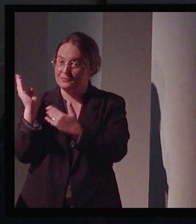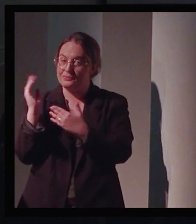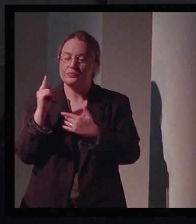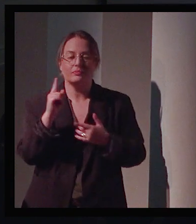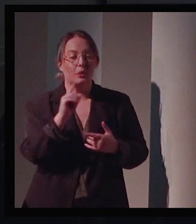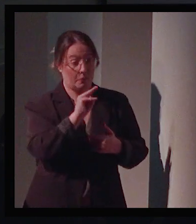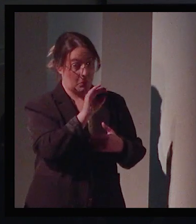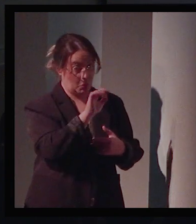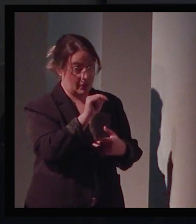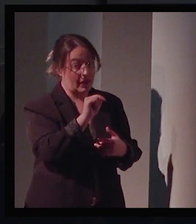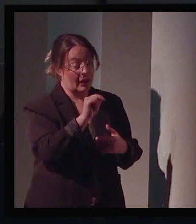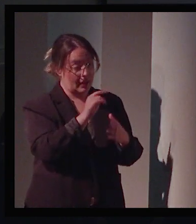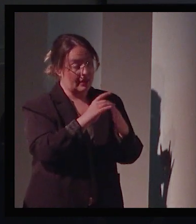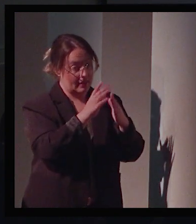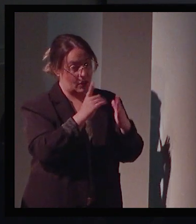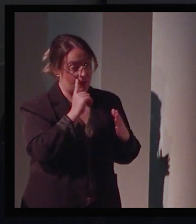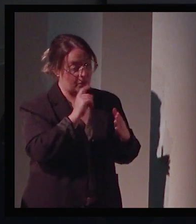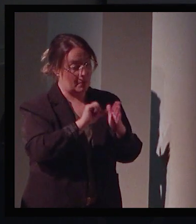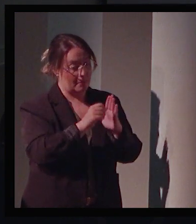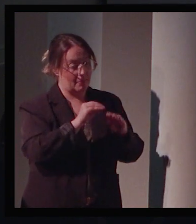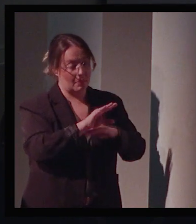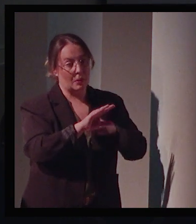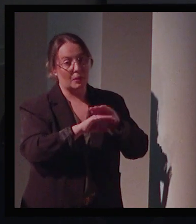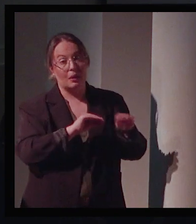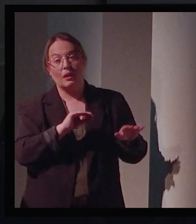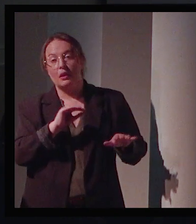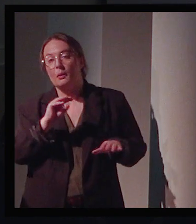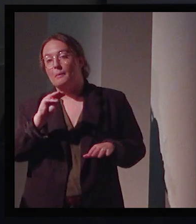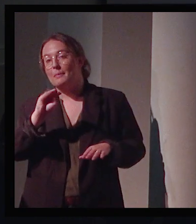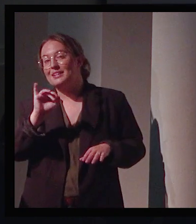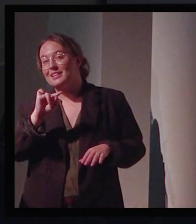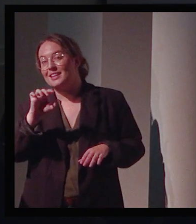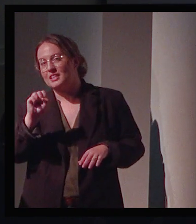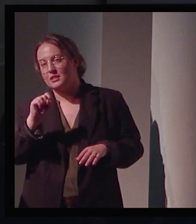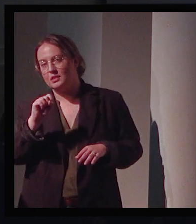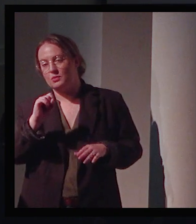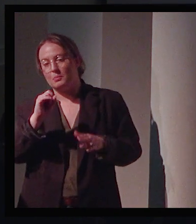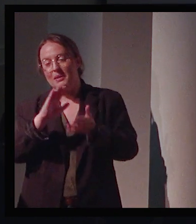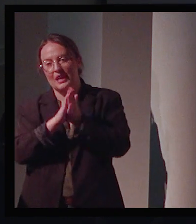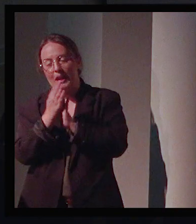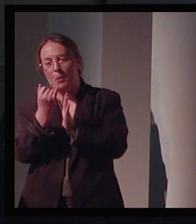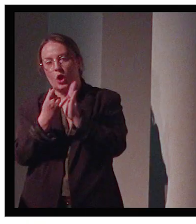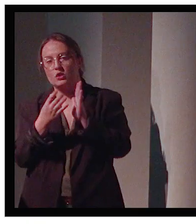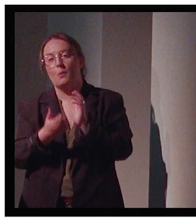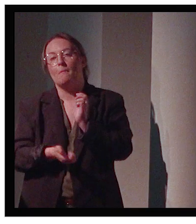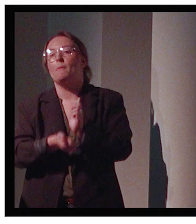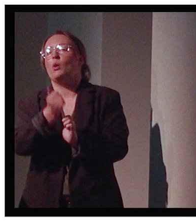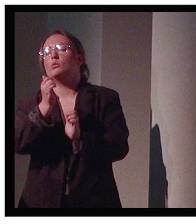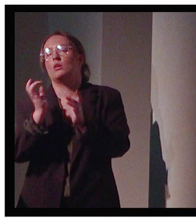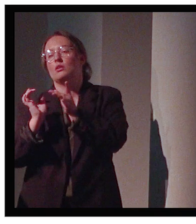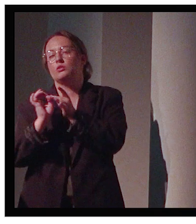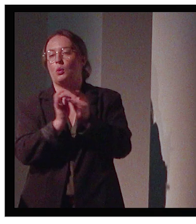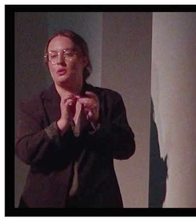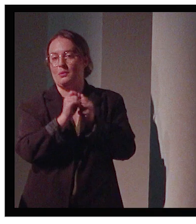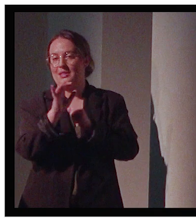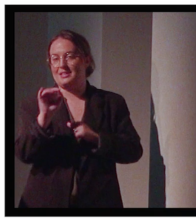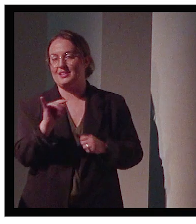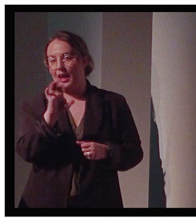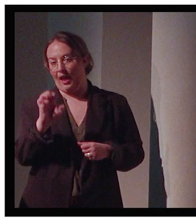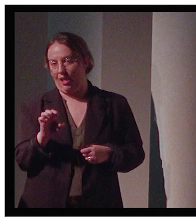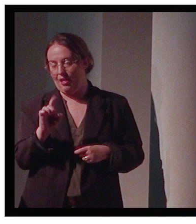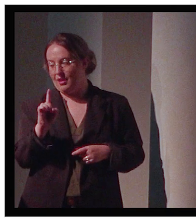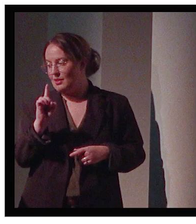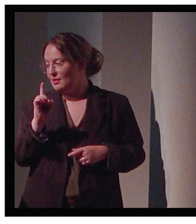Impressionist movement, Matisse would become the artist most associated with this style. This painting, for which his wife posed near the